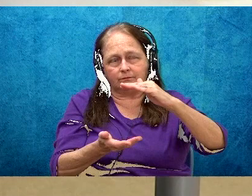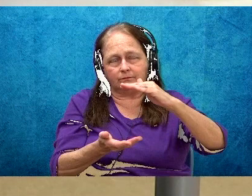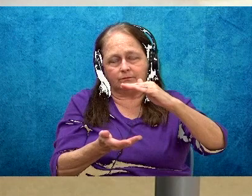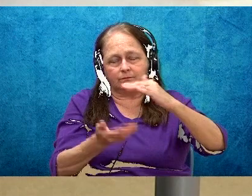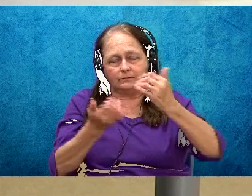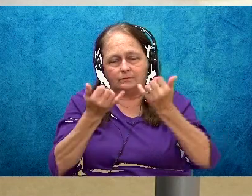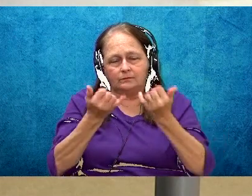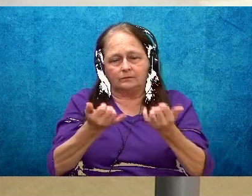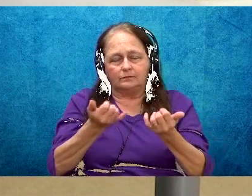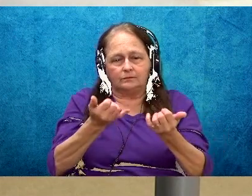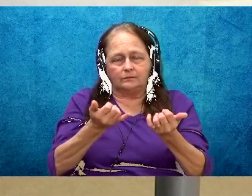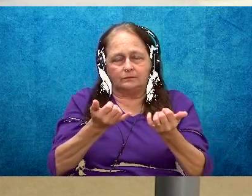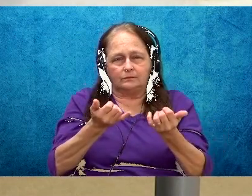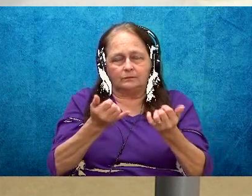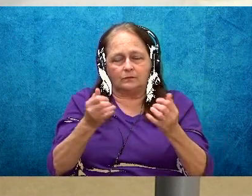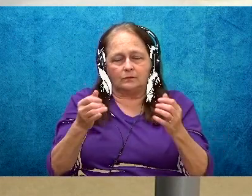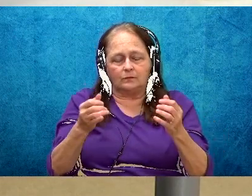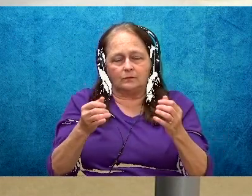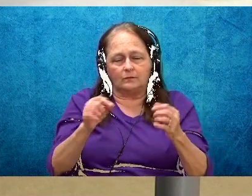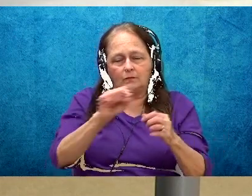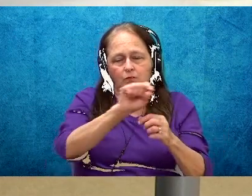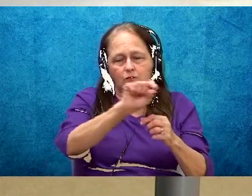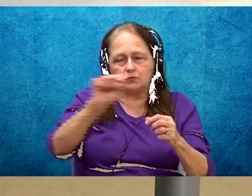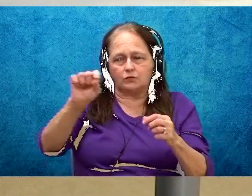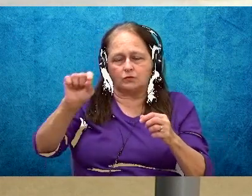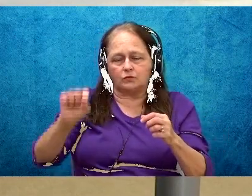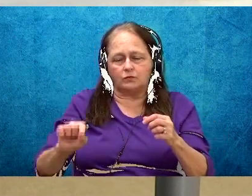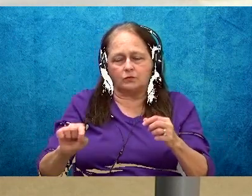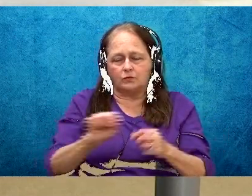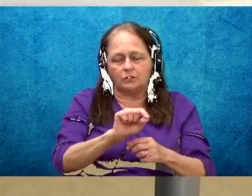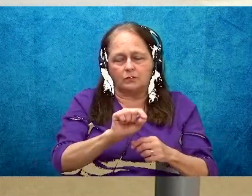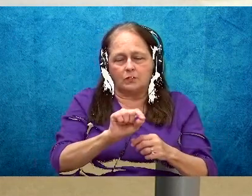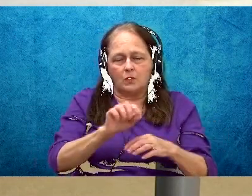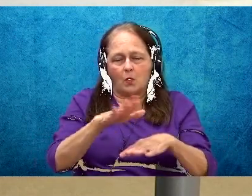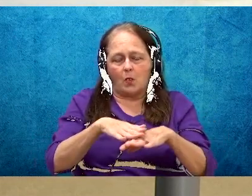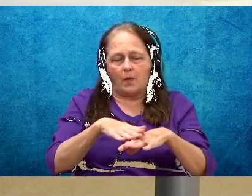And now I'm going to trace the back.